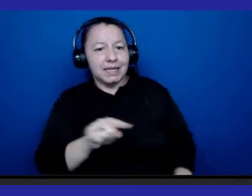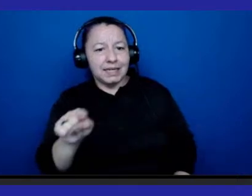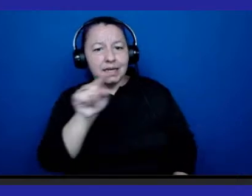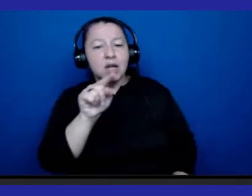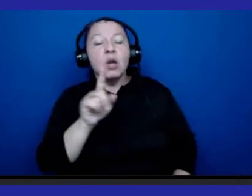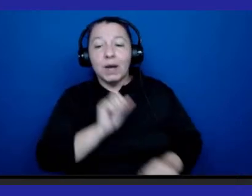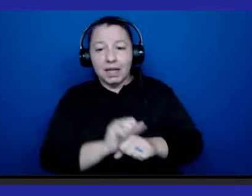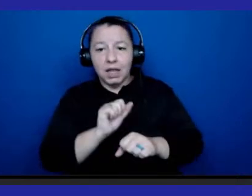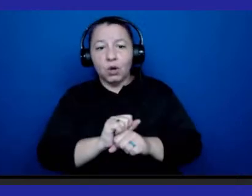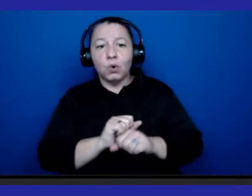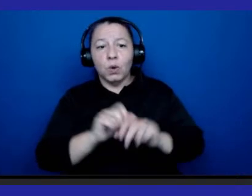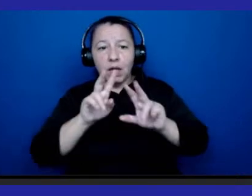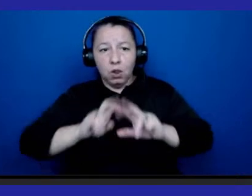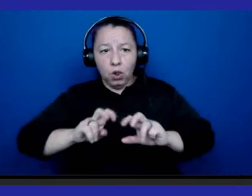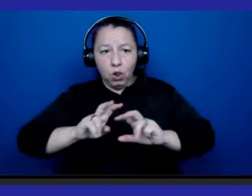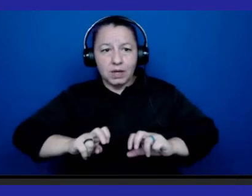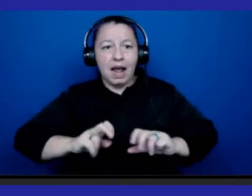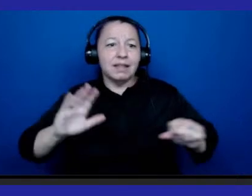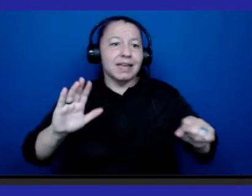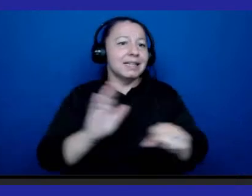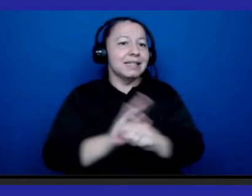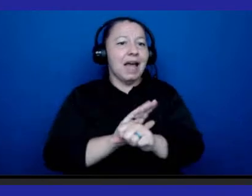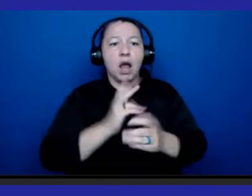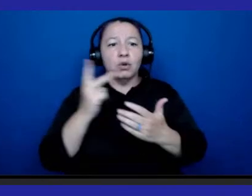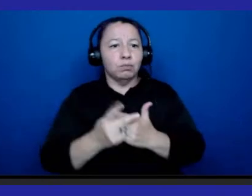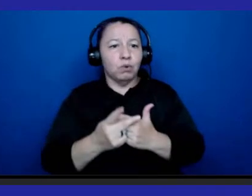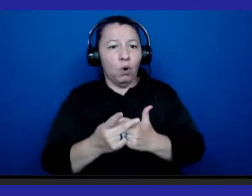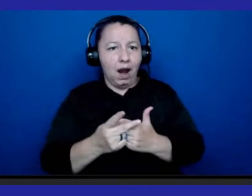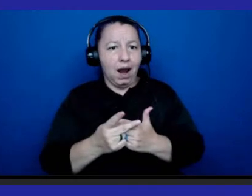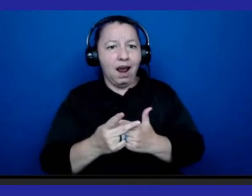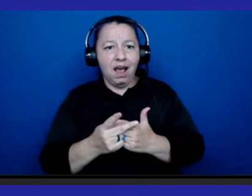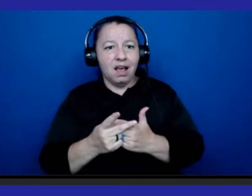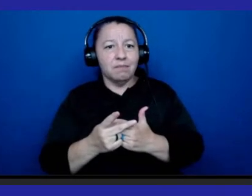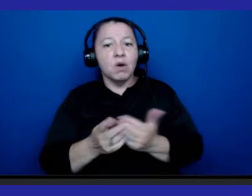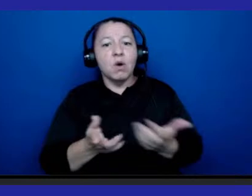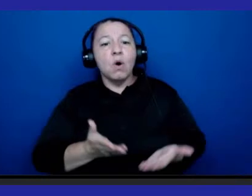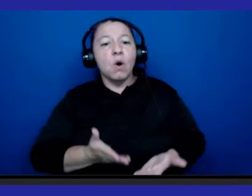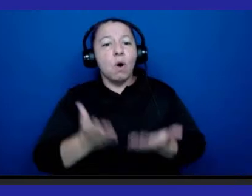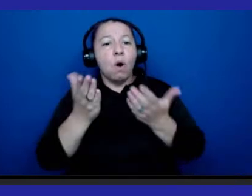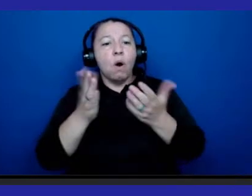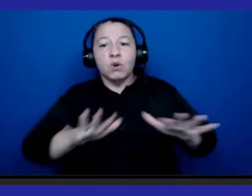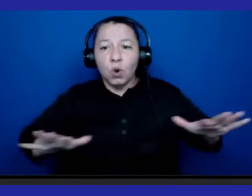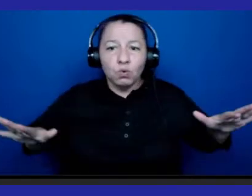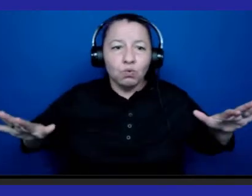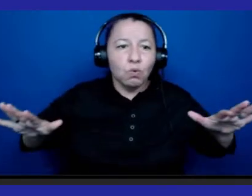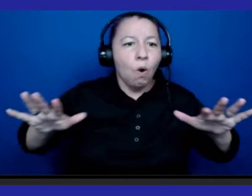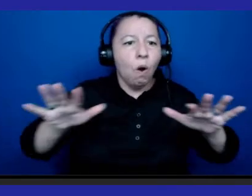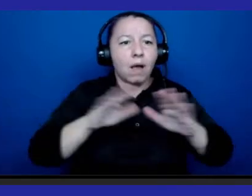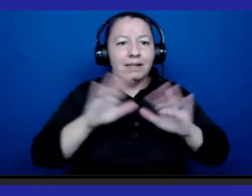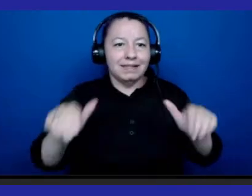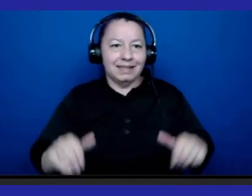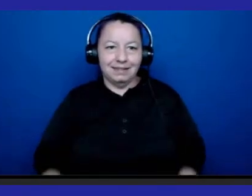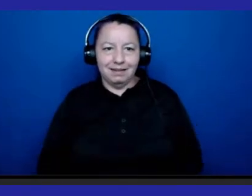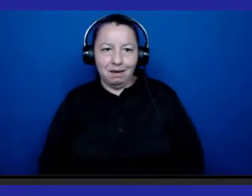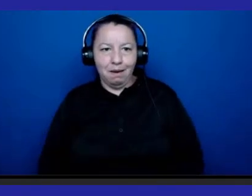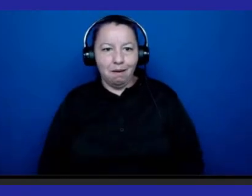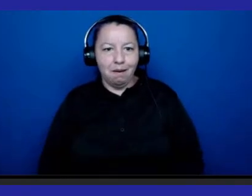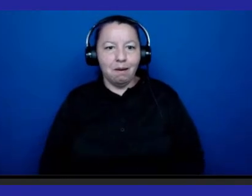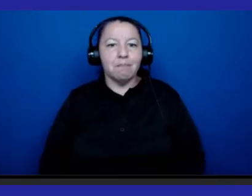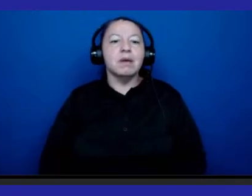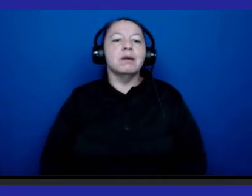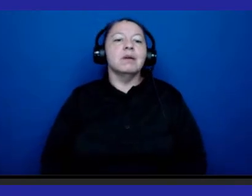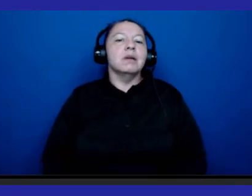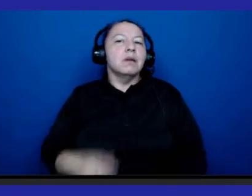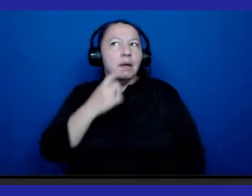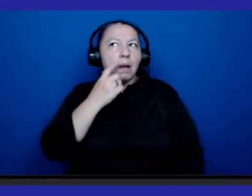the entire programs that is being offered across our system. We had everything on an Excel sheet on the 200